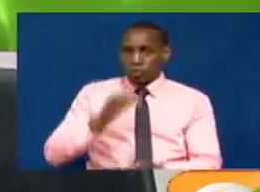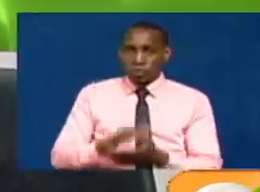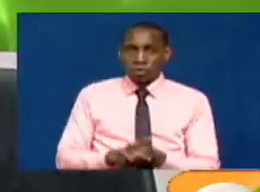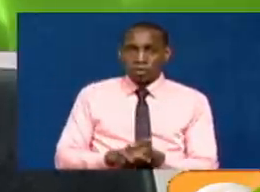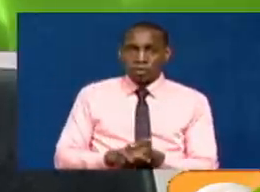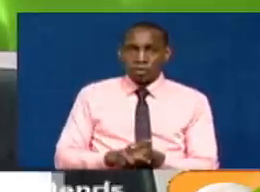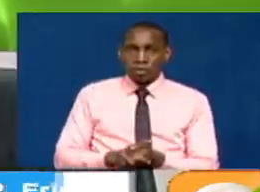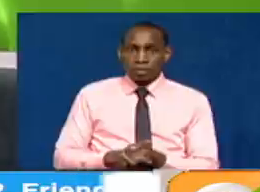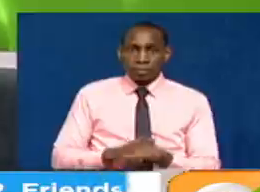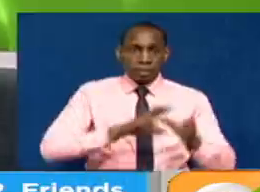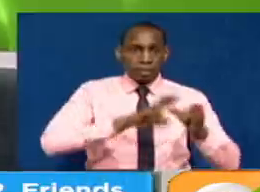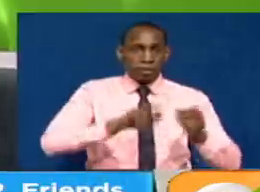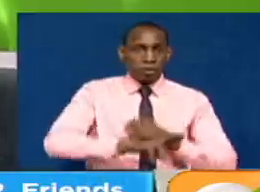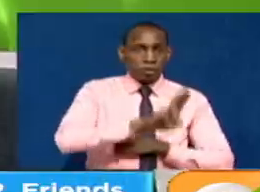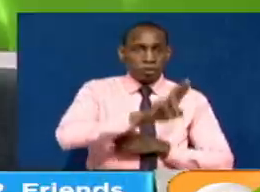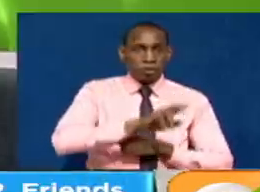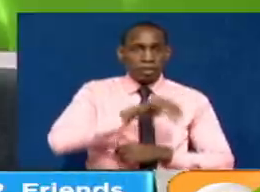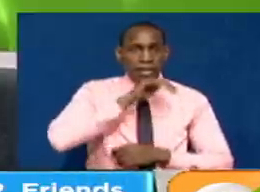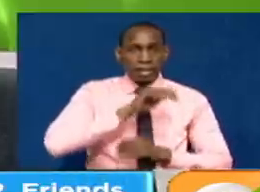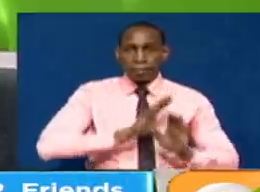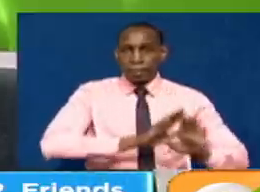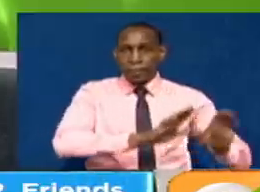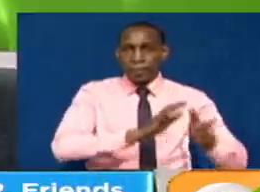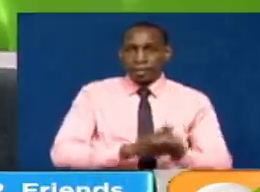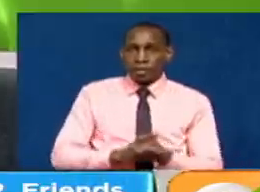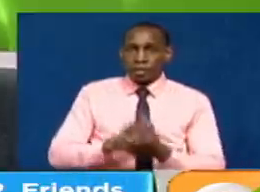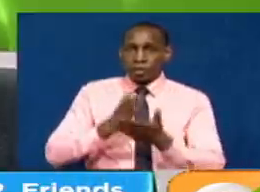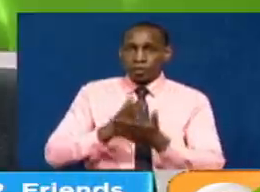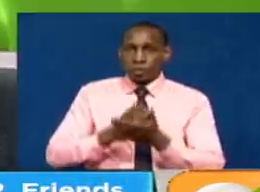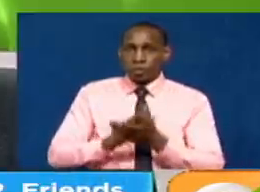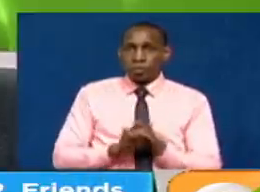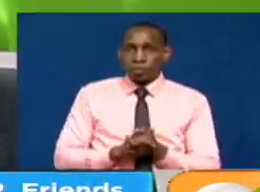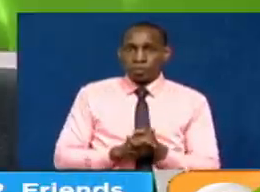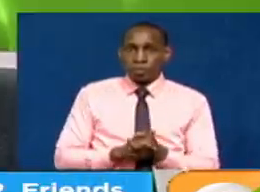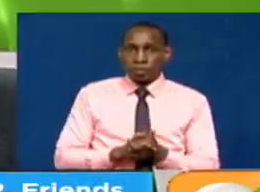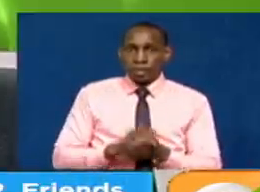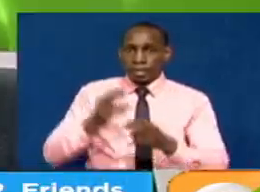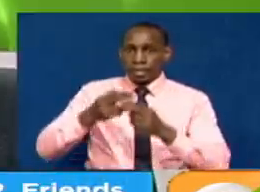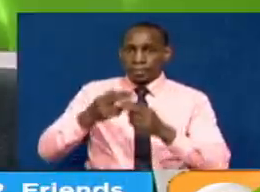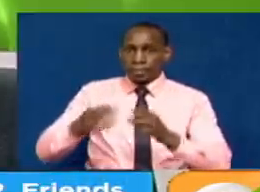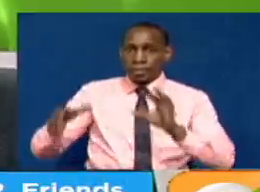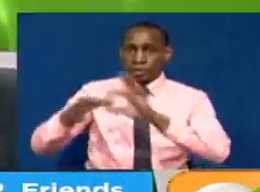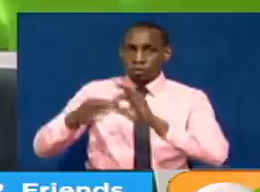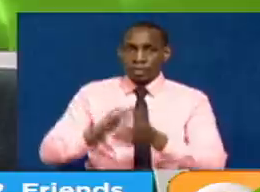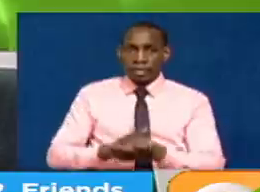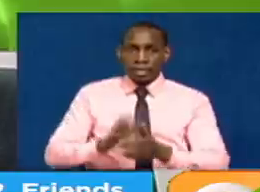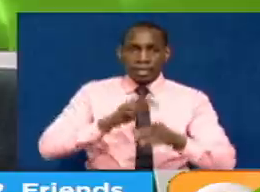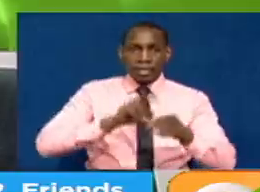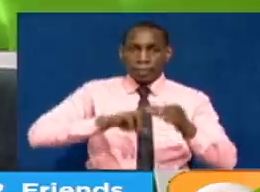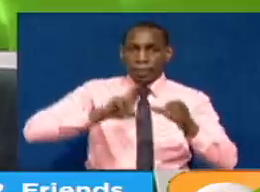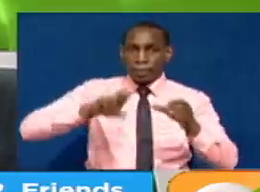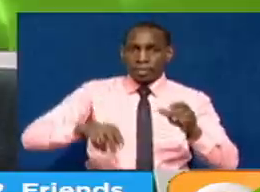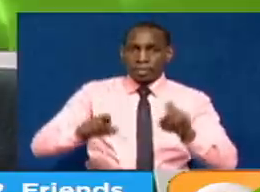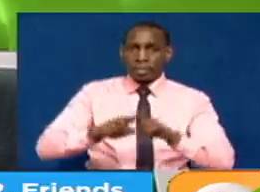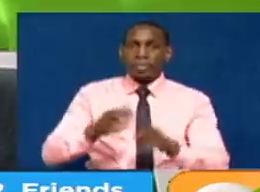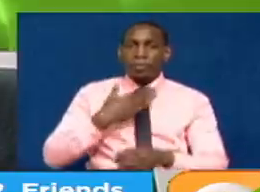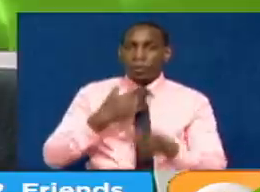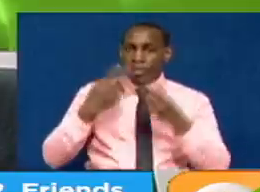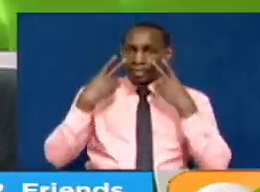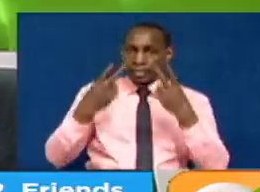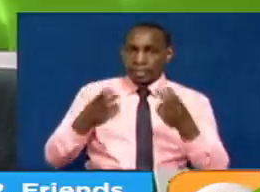the camp of Uhuru Kenyatta and Raila Odinga. There were names to those defections. And in defections, I also want to